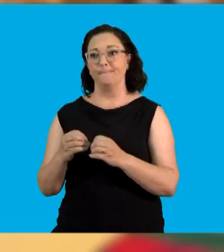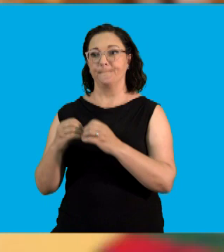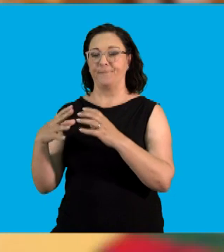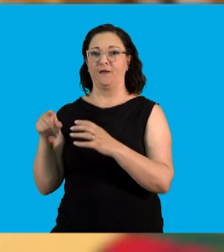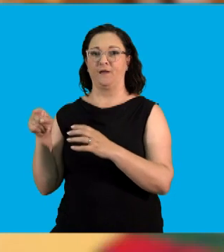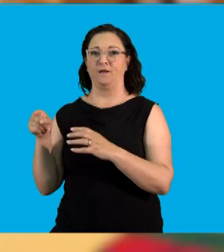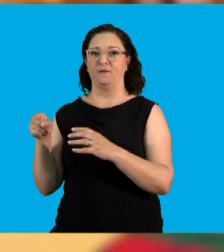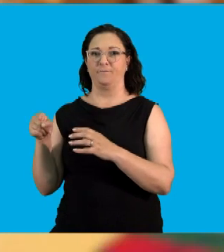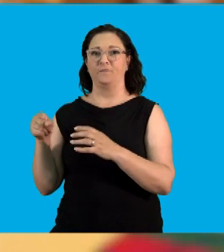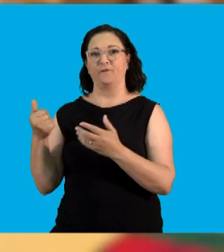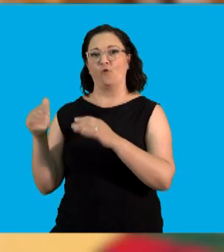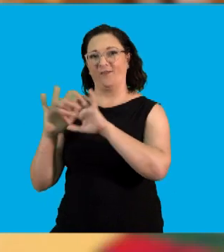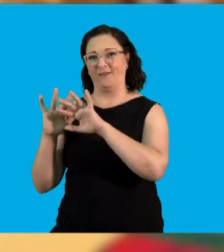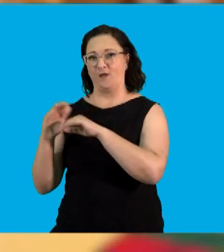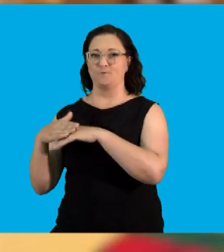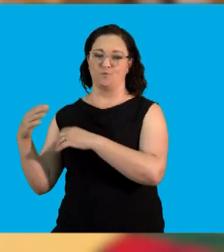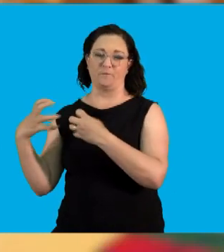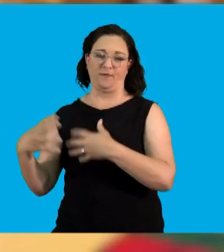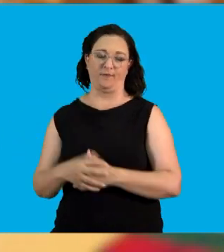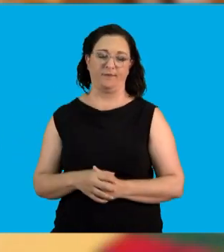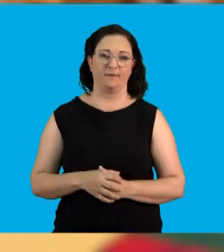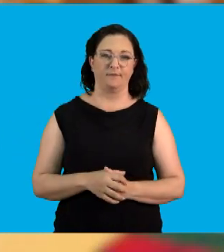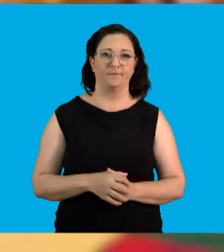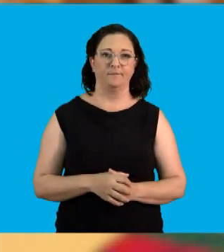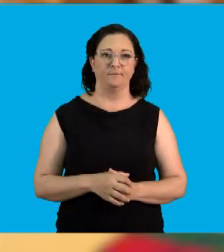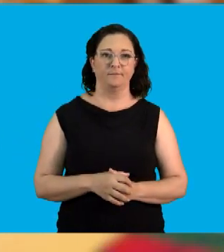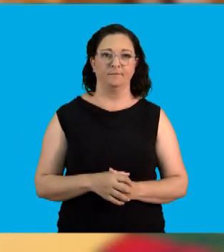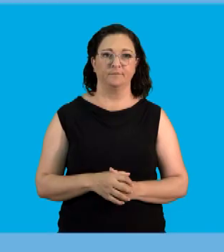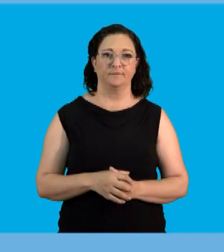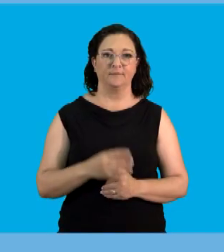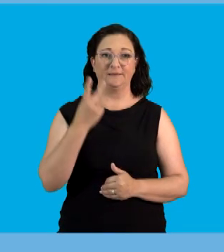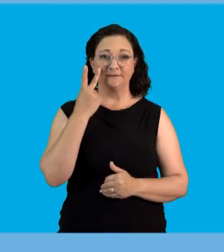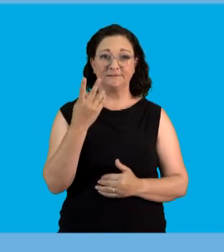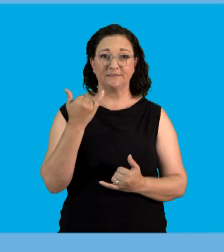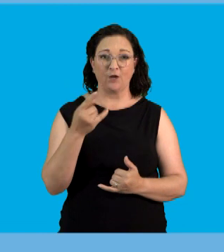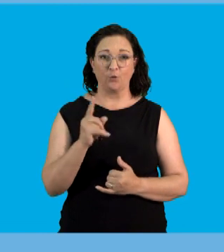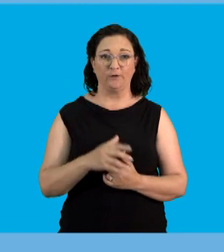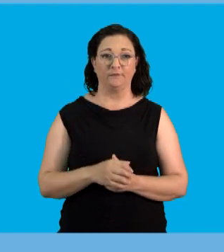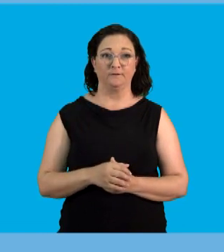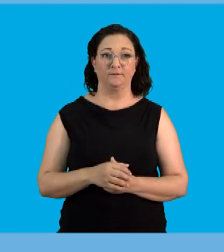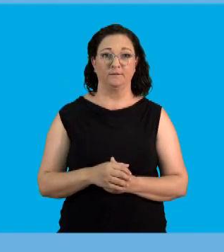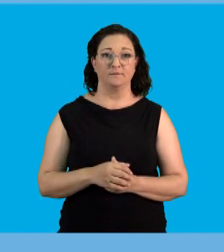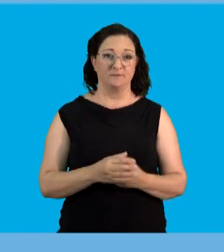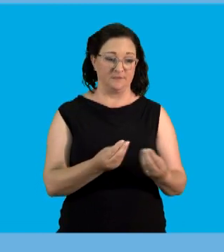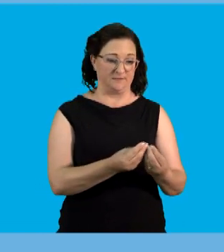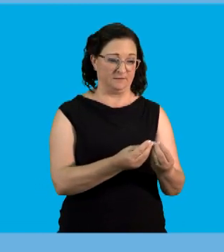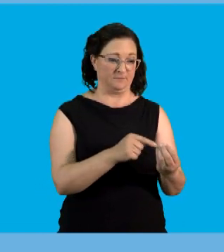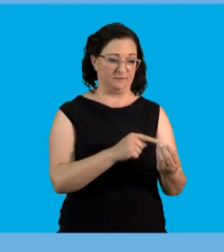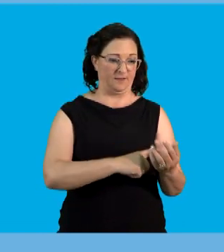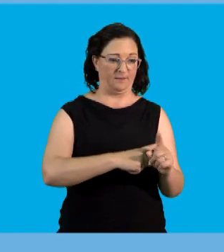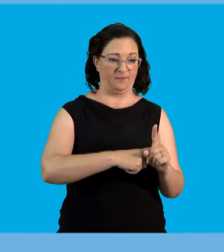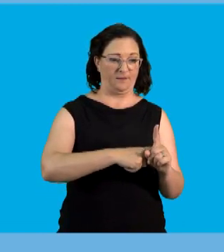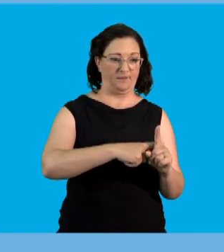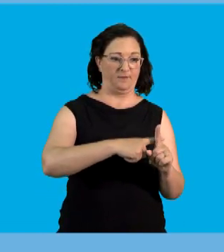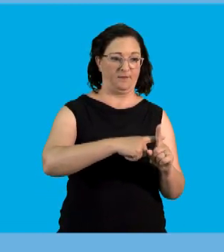than those of a gas or holding up the gas particles. So we are saying that if a substance is heated,